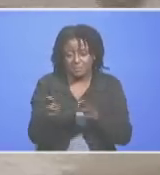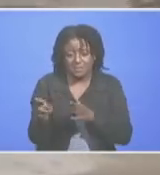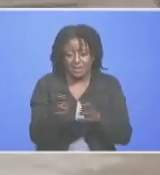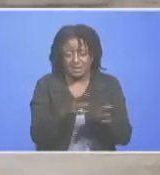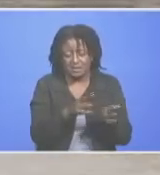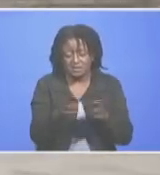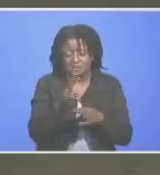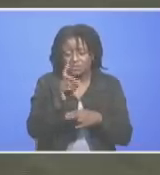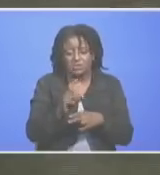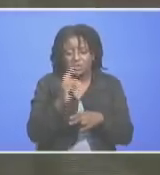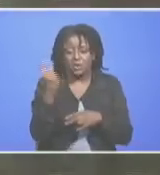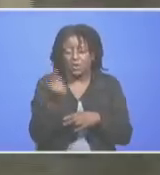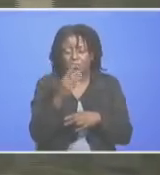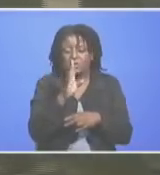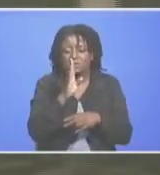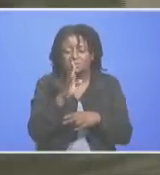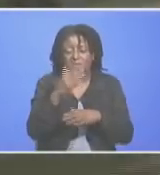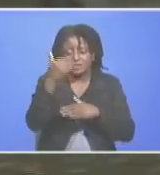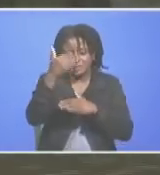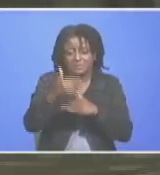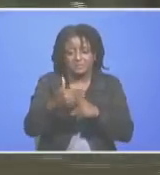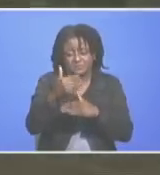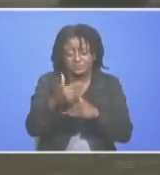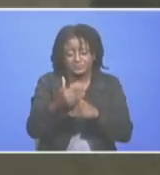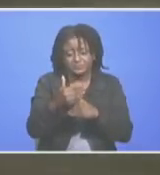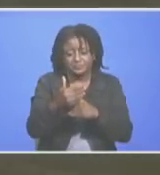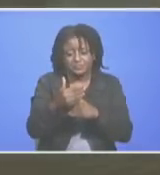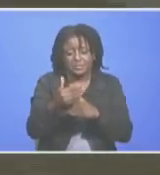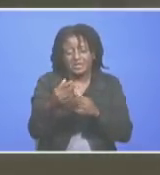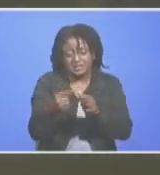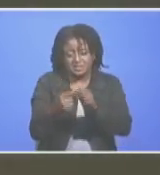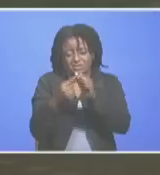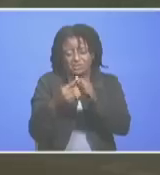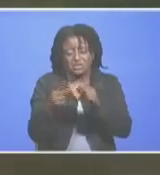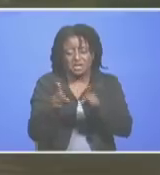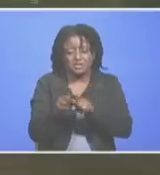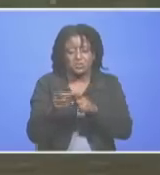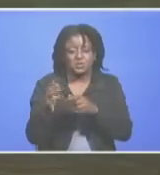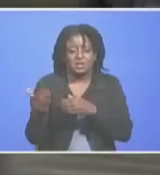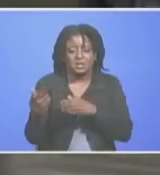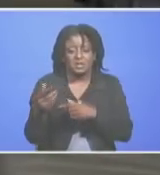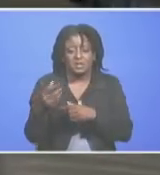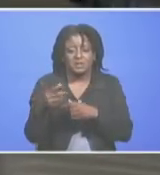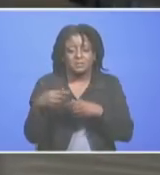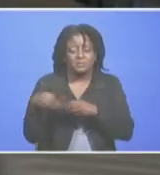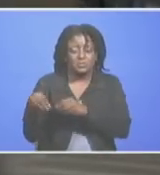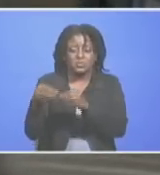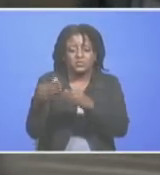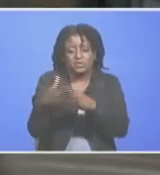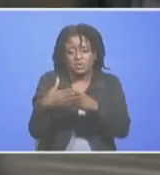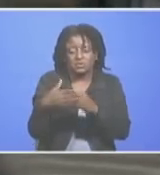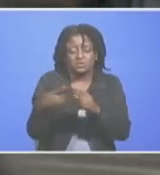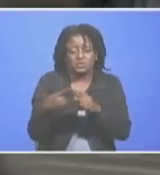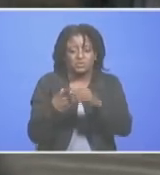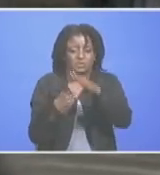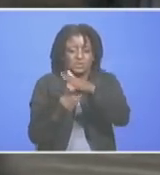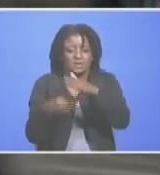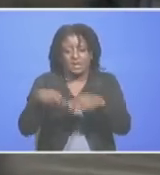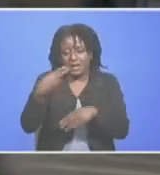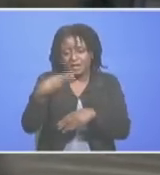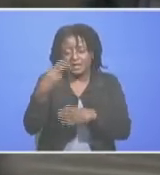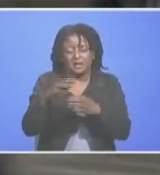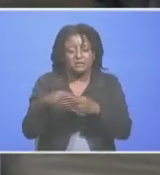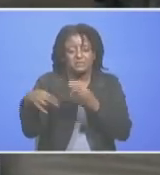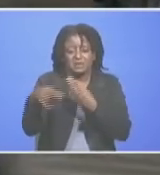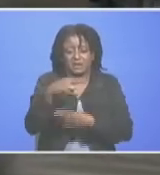at the forefront, especially as we get closer to the peak of the Atlantic hurricane season. Today, Rev and Kayla Weather, the premier